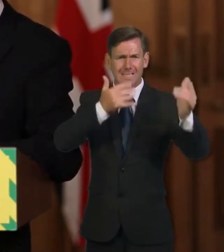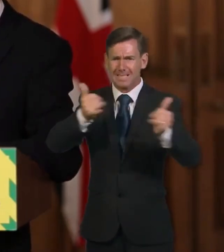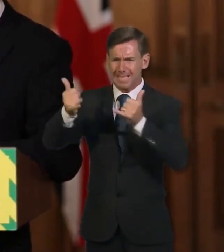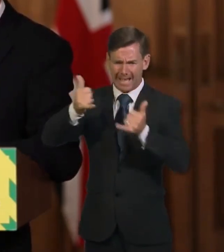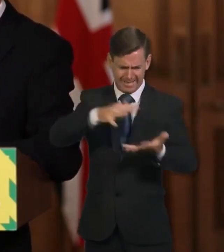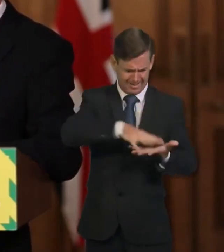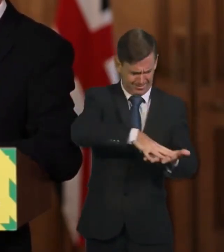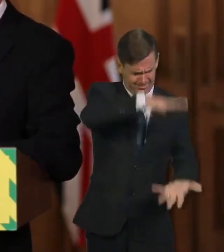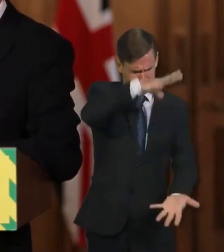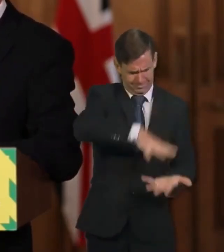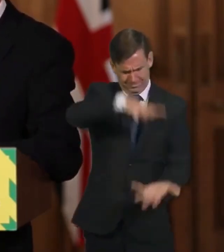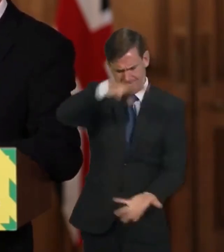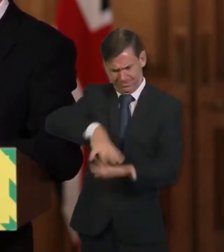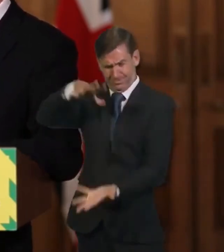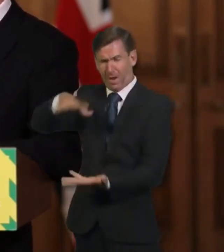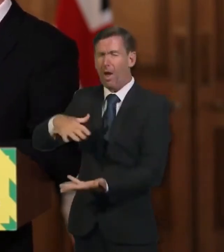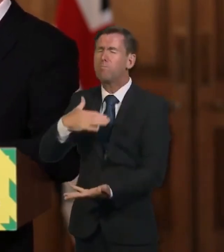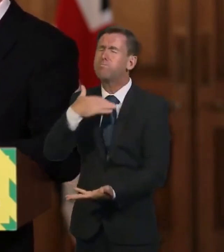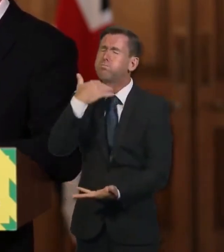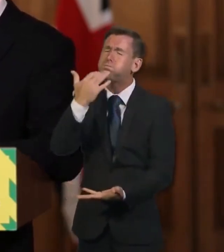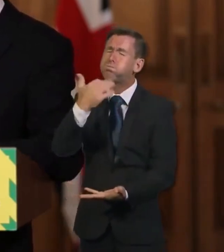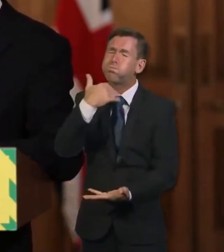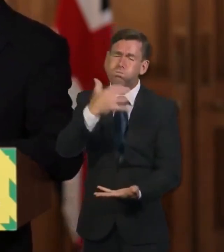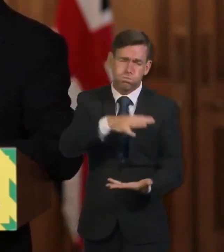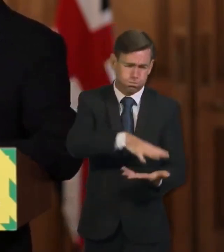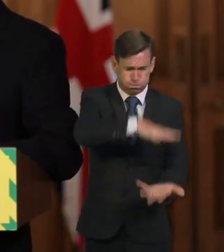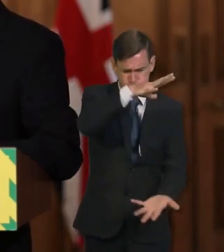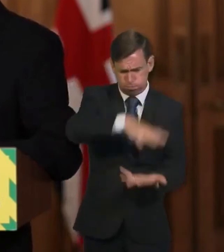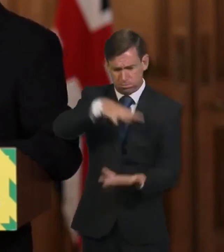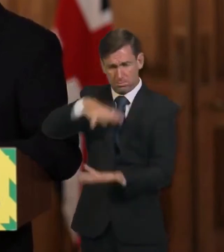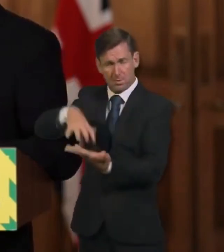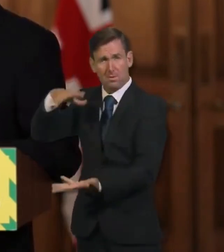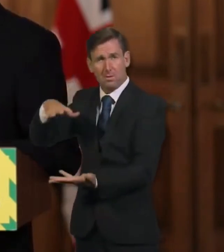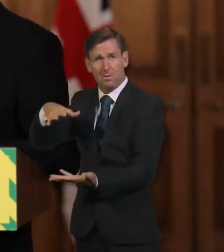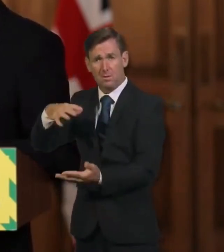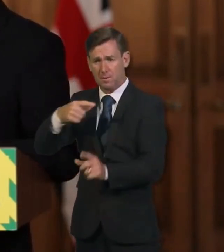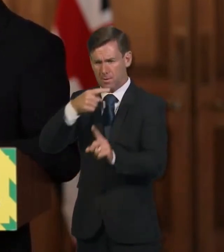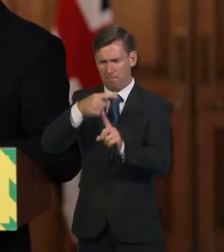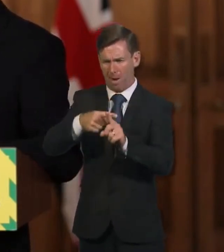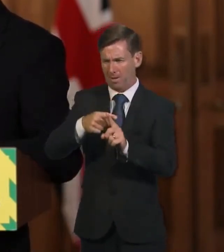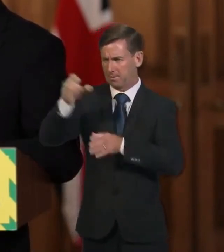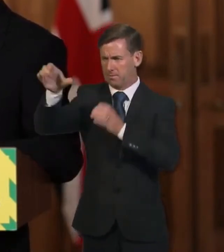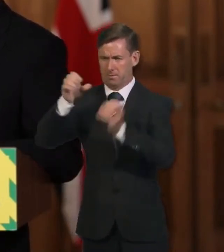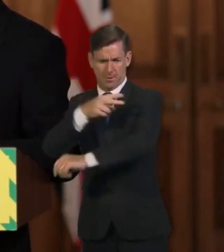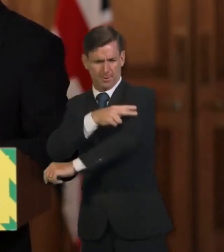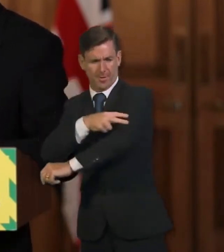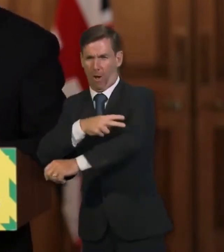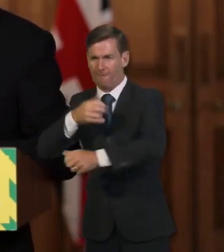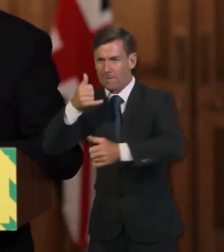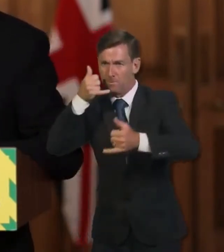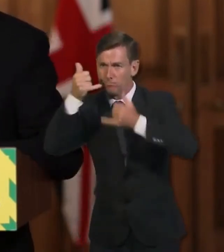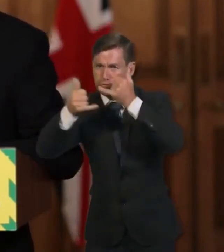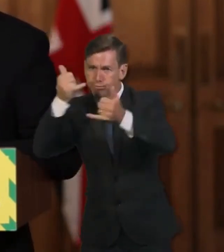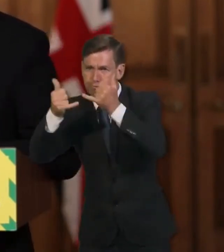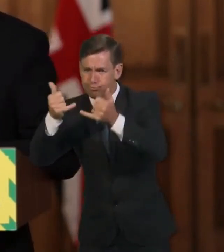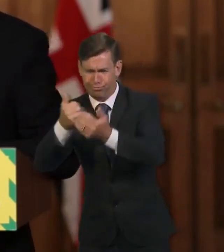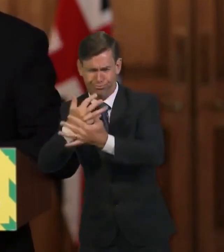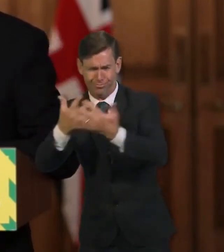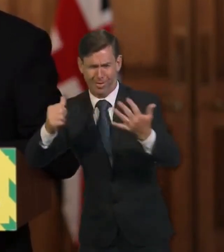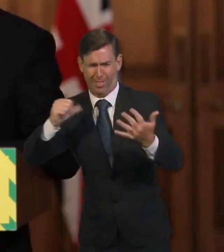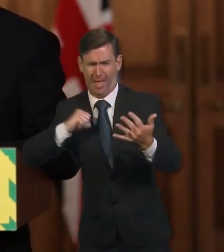that testing, we are ramping up the amount of tracing. Off the back of that tracing, we are ramping up massive numbers of people who